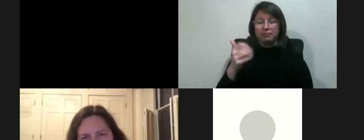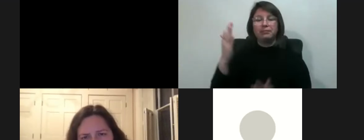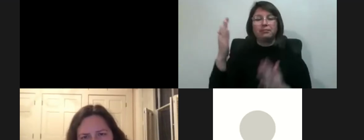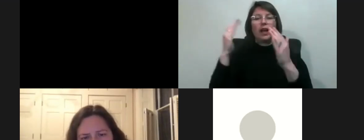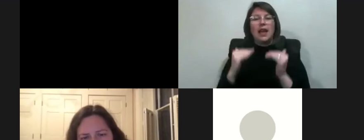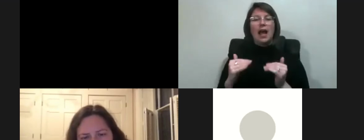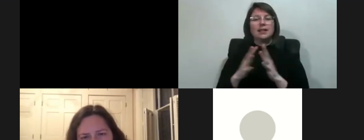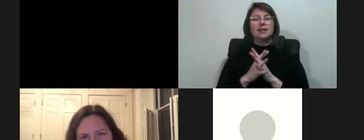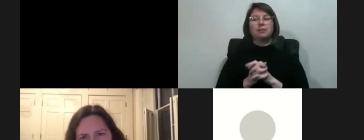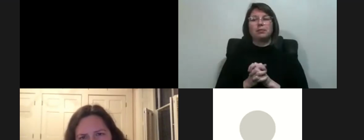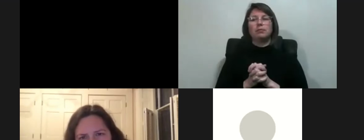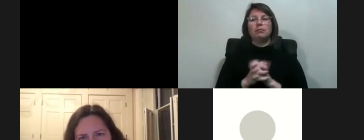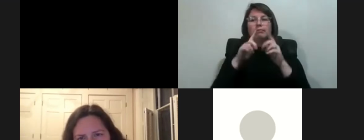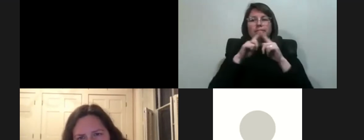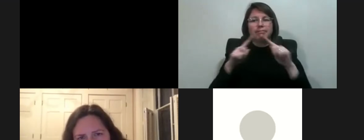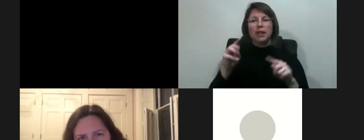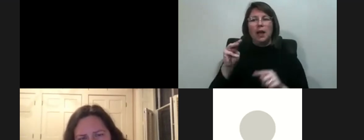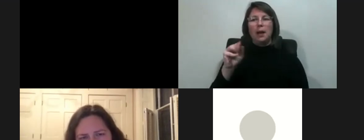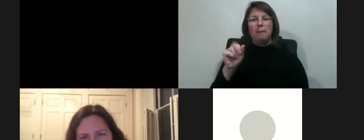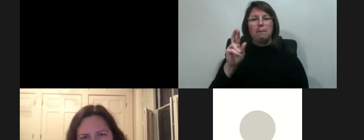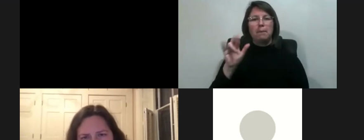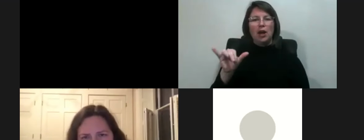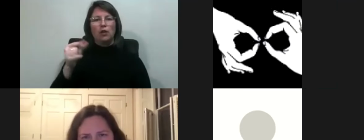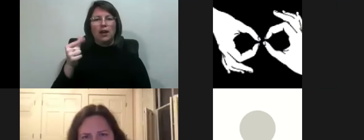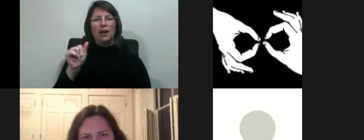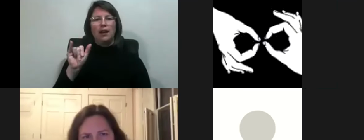Next, I'm going to unmute Mary Gail Parker.